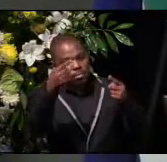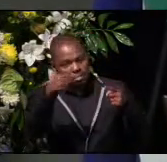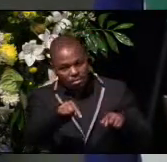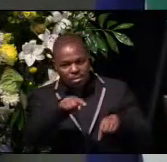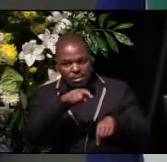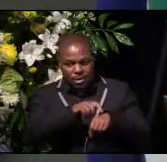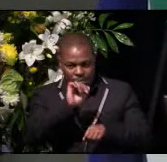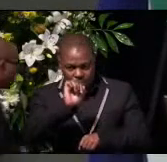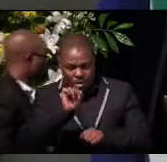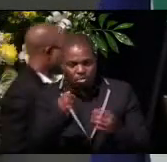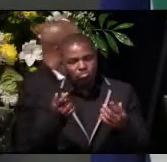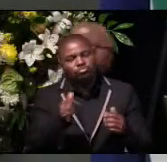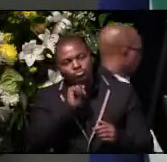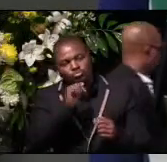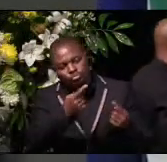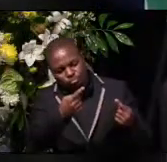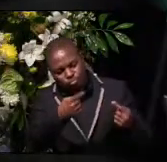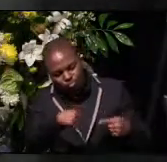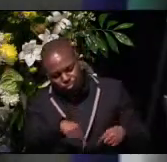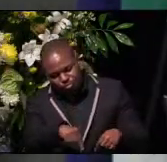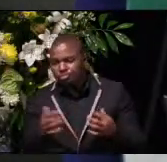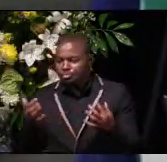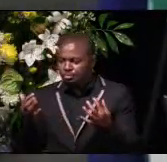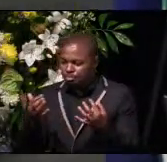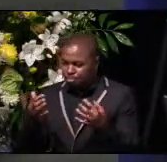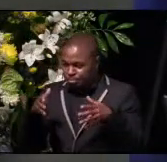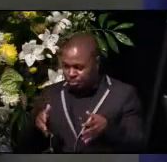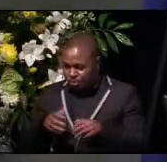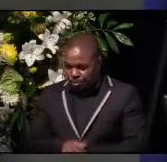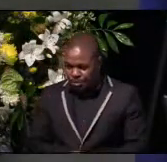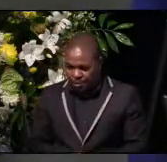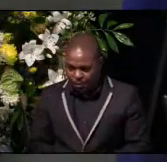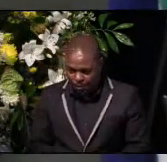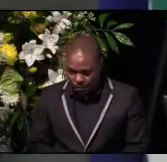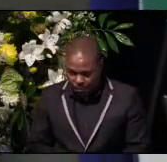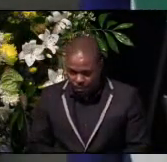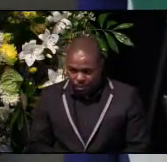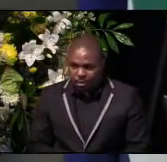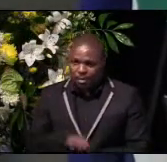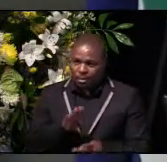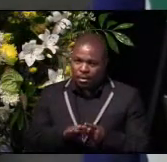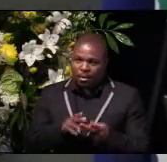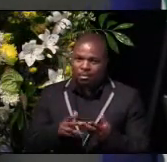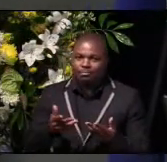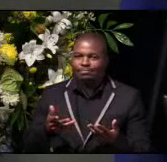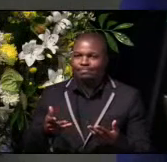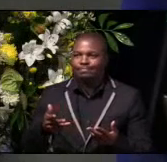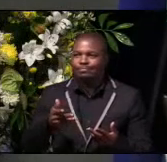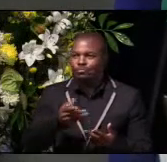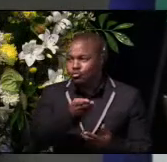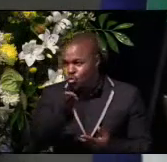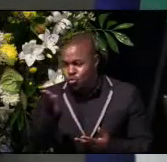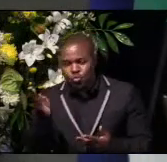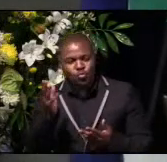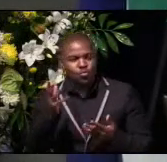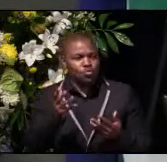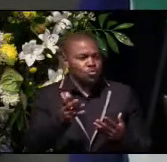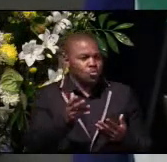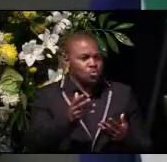to be with us here today and for being a very engaging you know